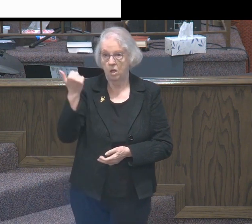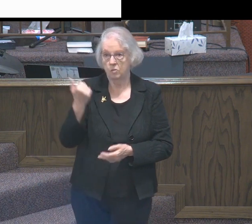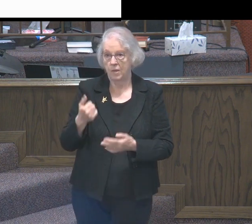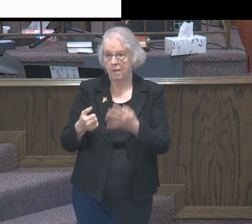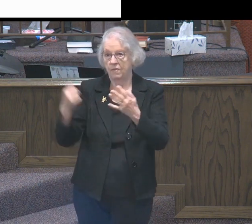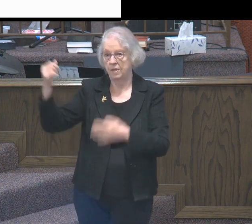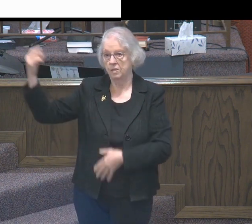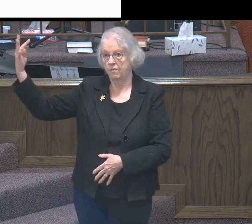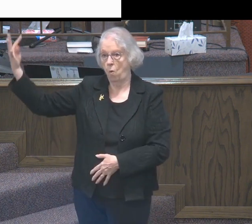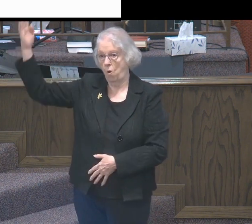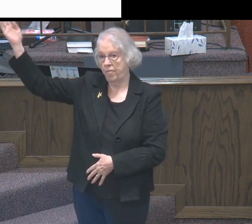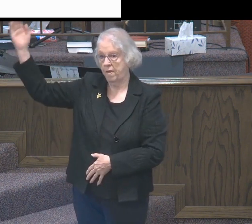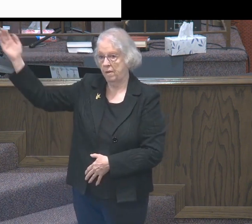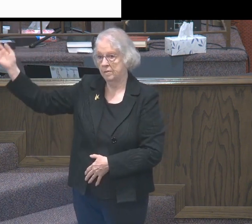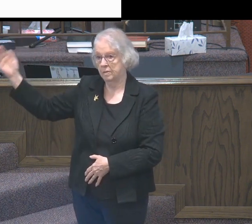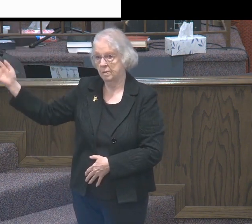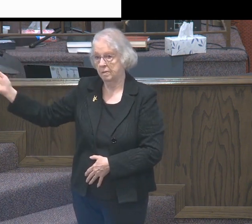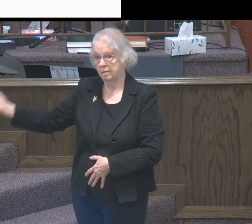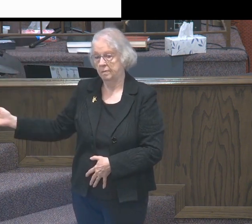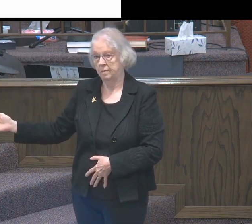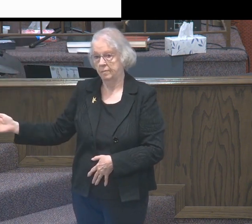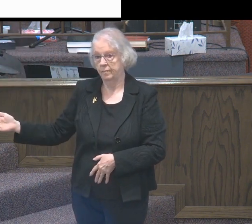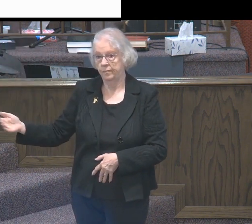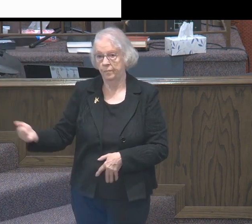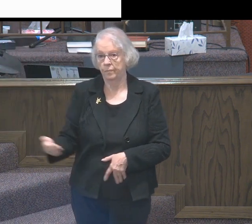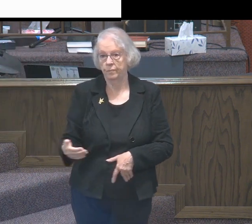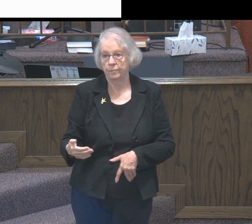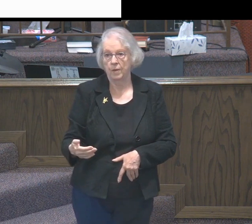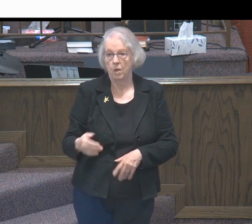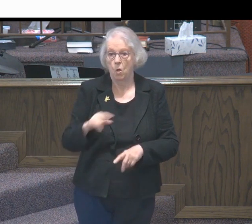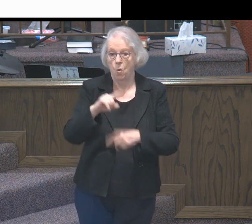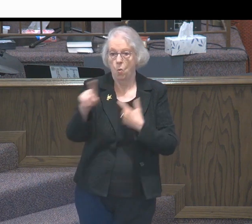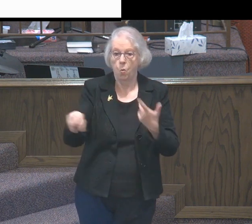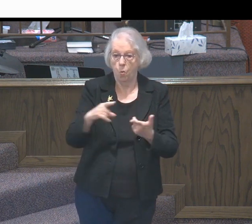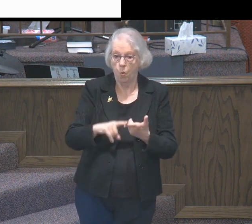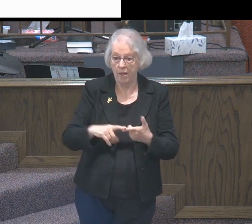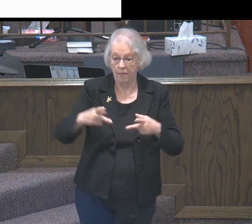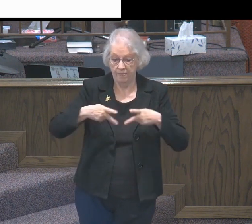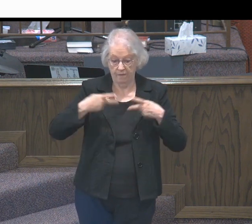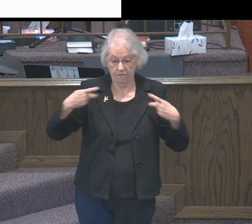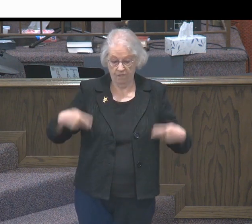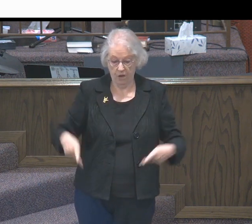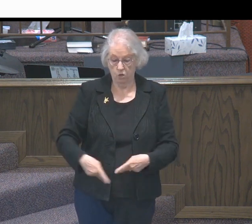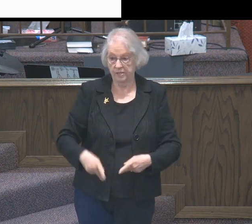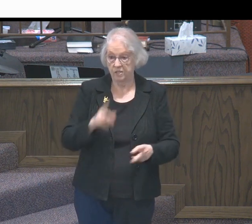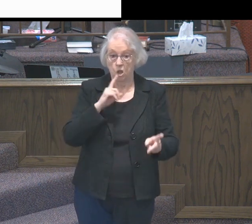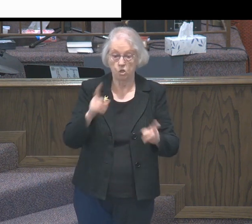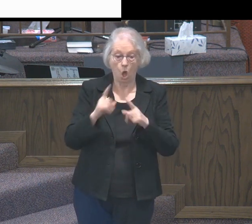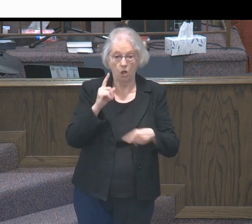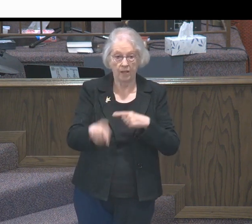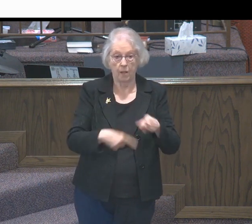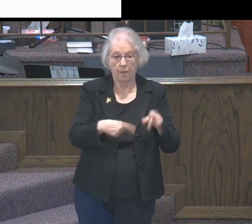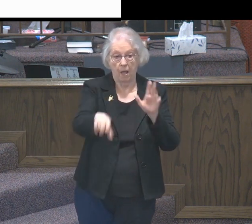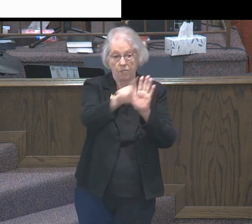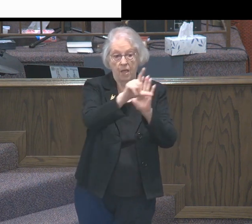When Jesus was talking, when the Pharisees were talking about the law, they were talking about that which they